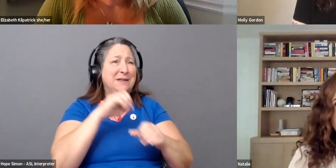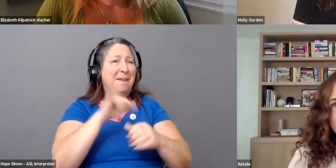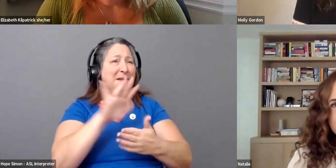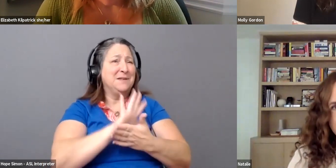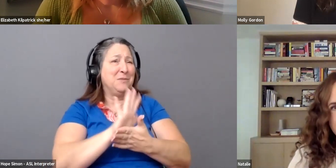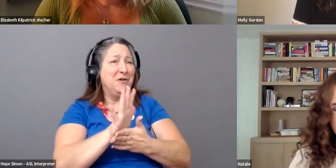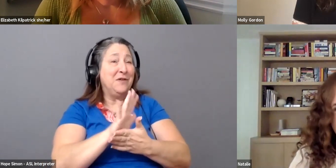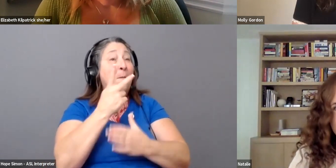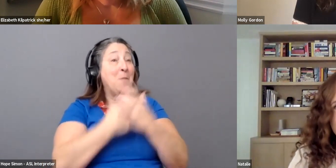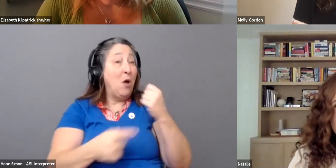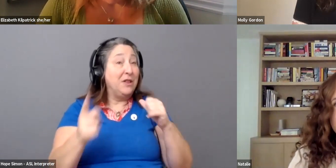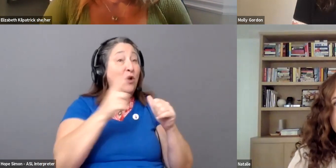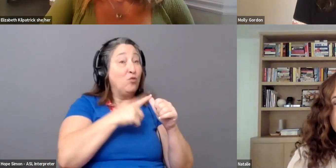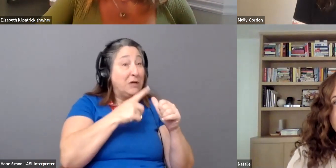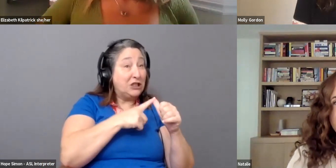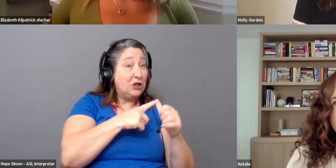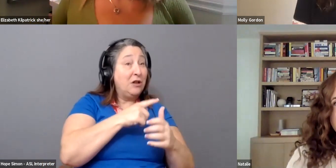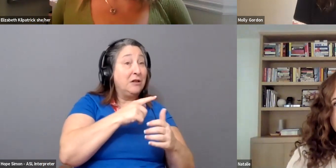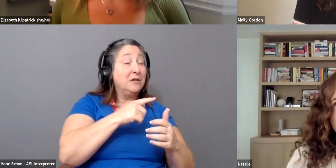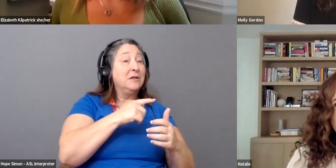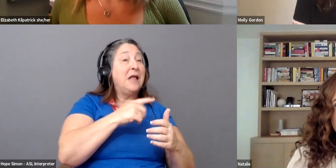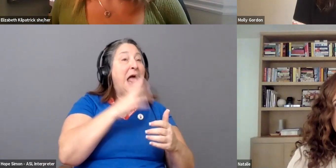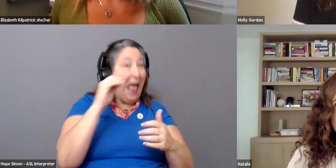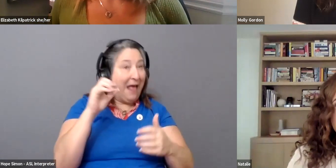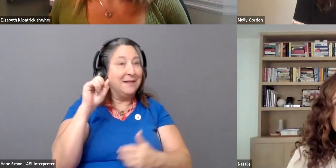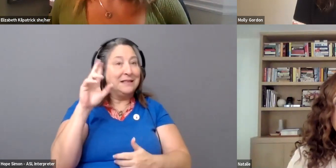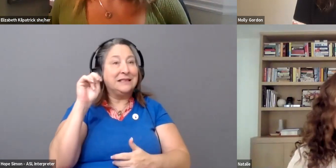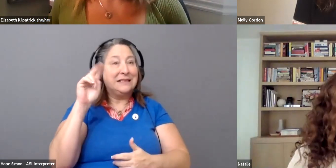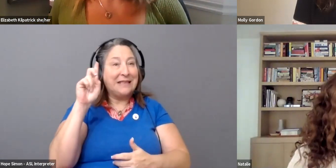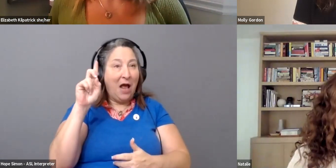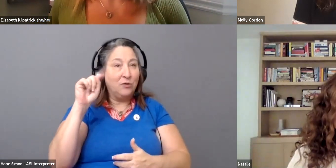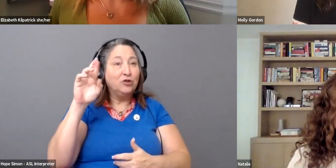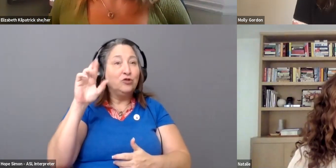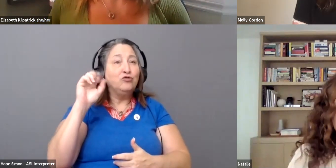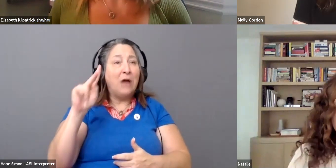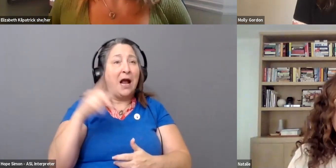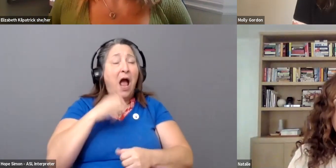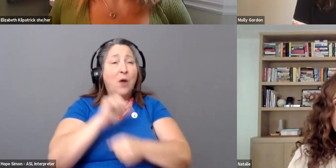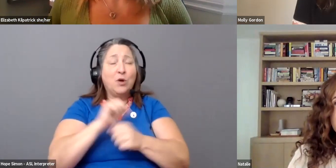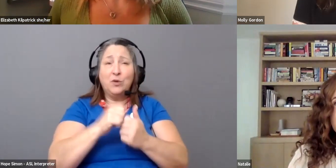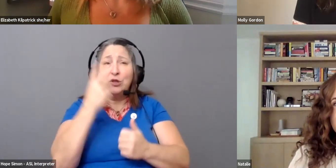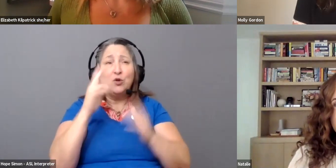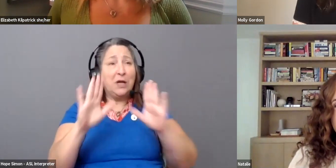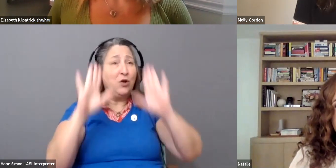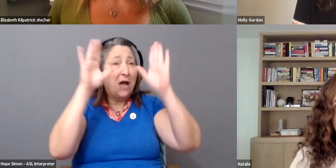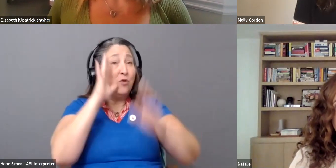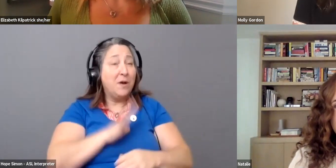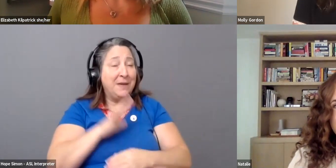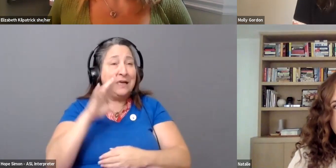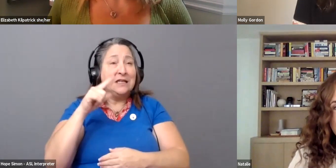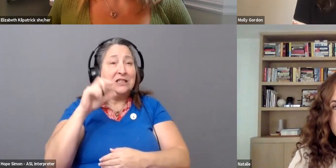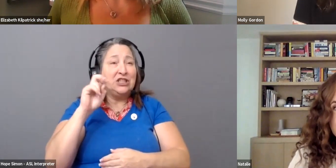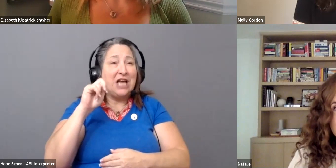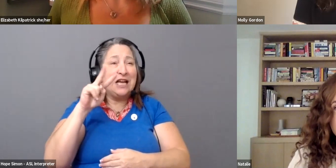original and the soundtrack. I worked with two incredible women. Genevieve is